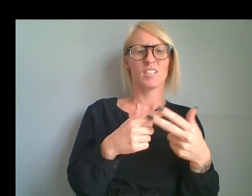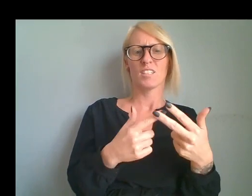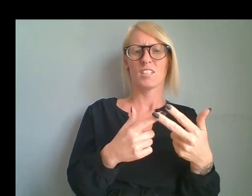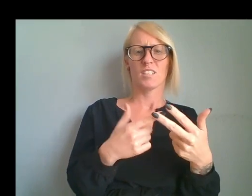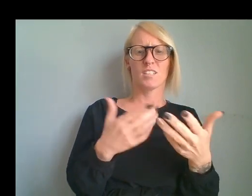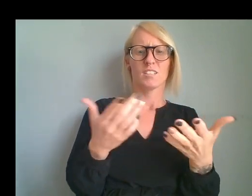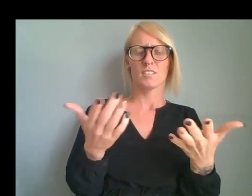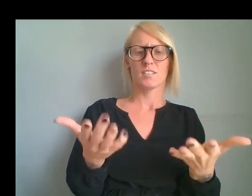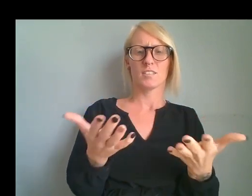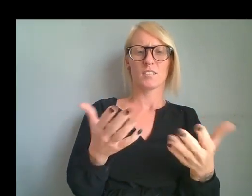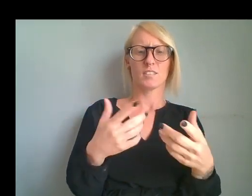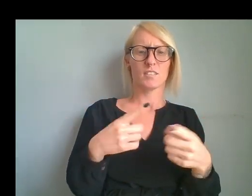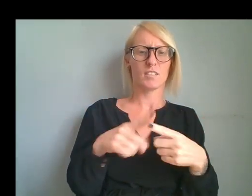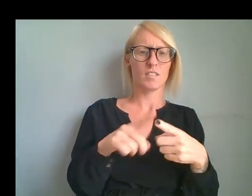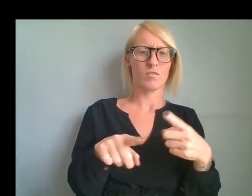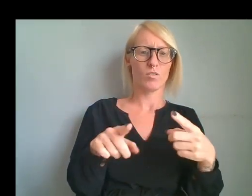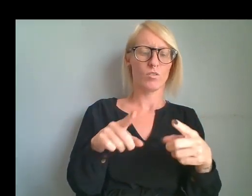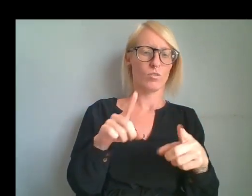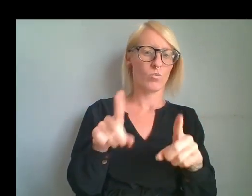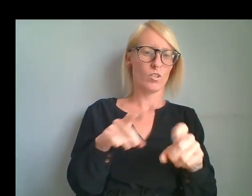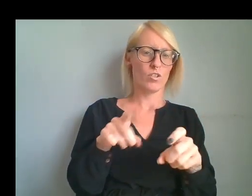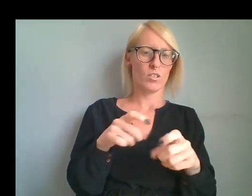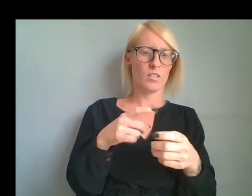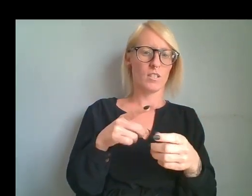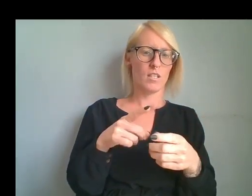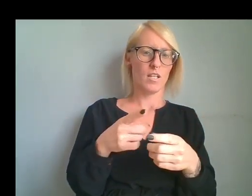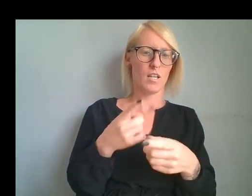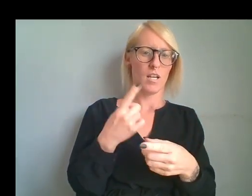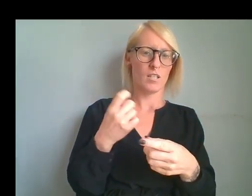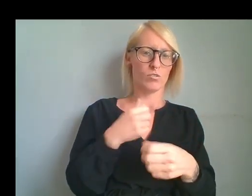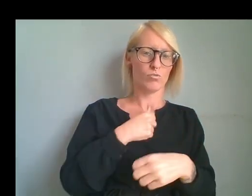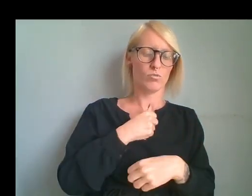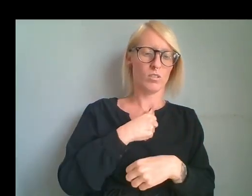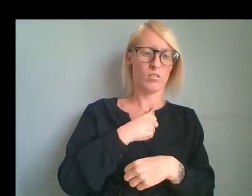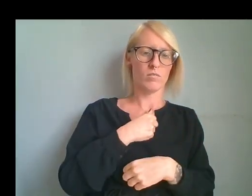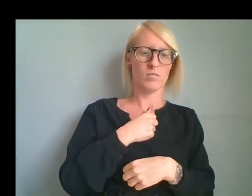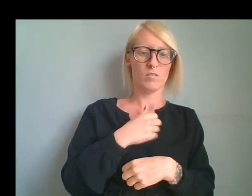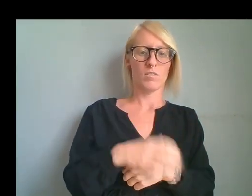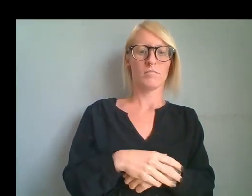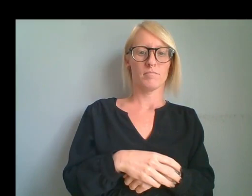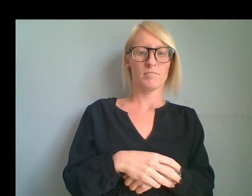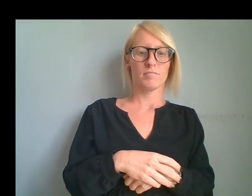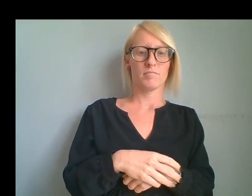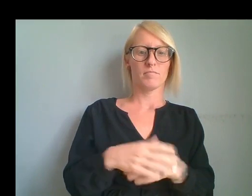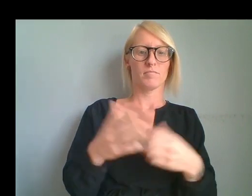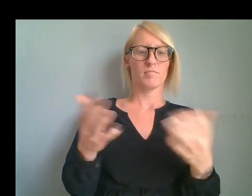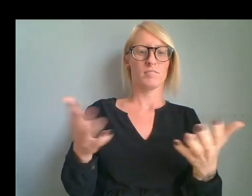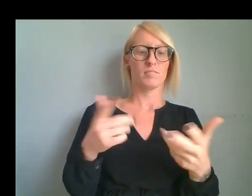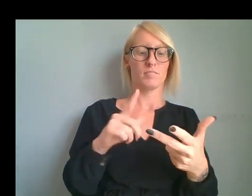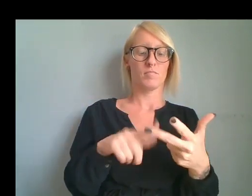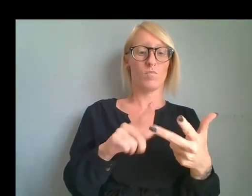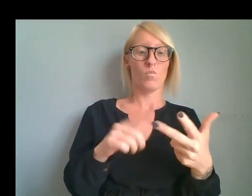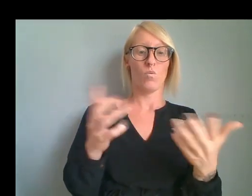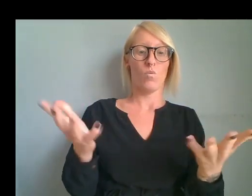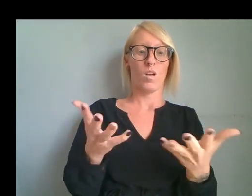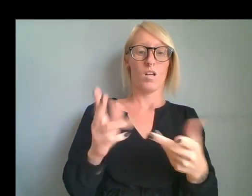ask yourself. And what's going to inspire my audience to contact me? So what can I